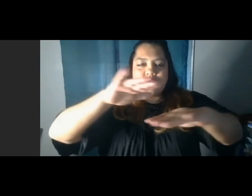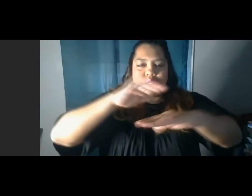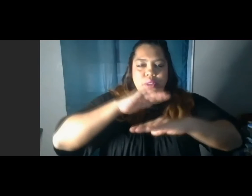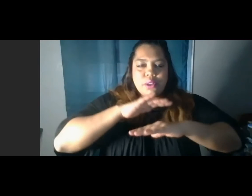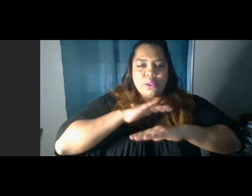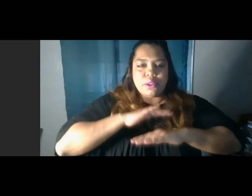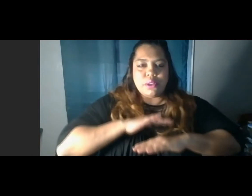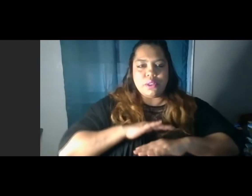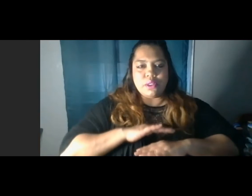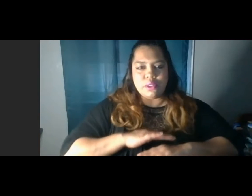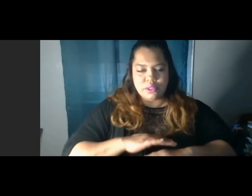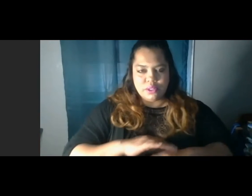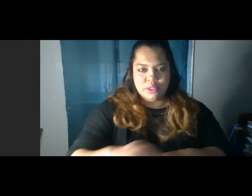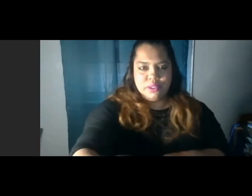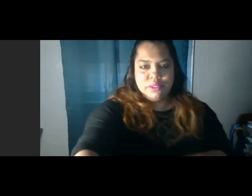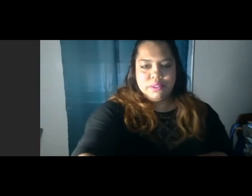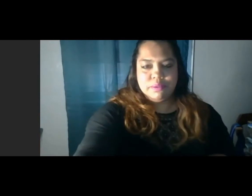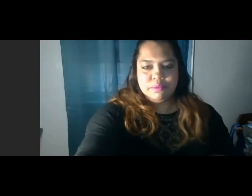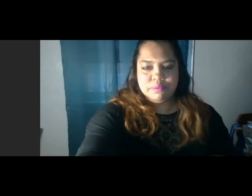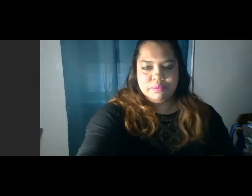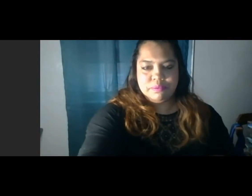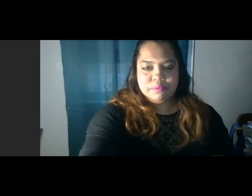peace. I'm sending